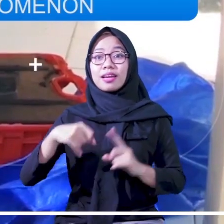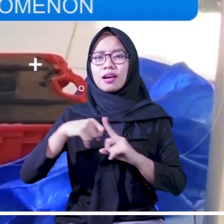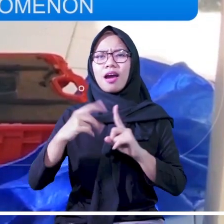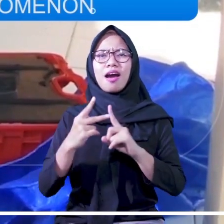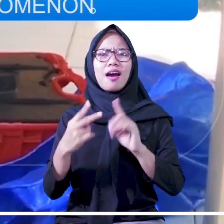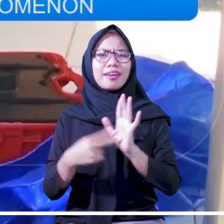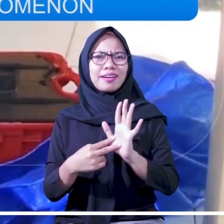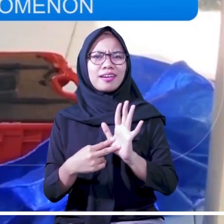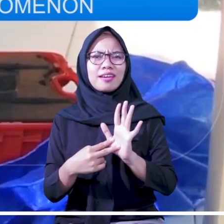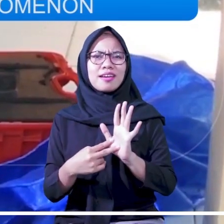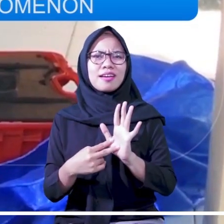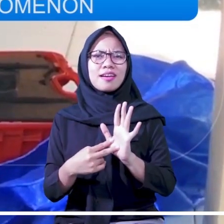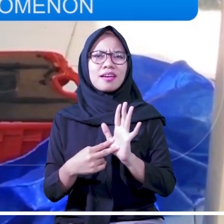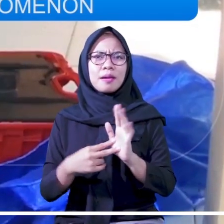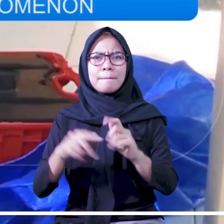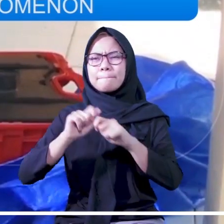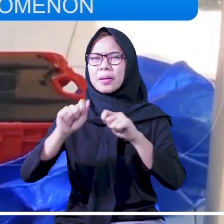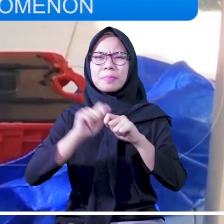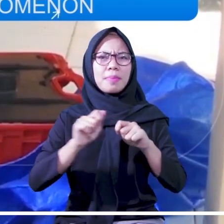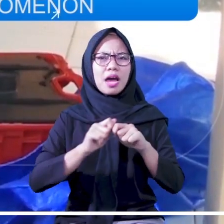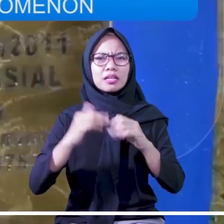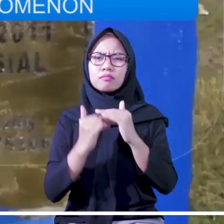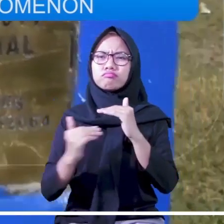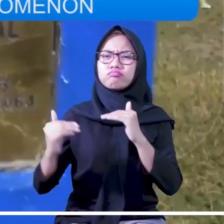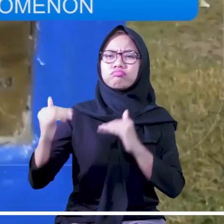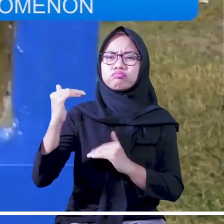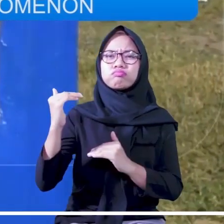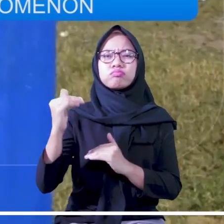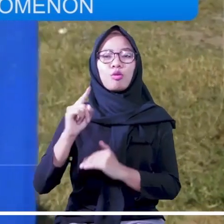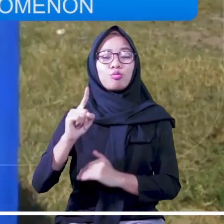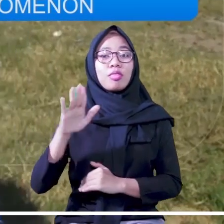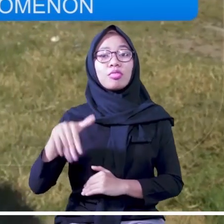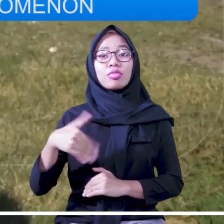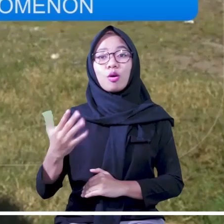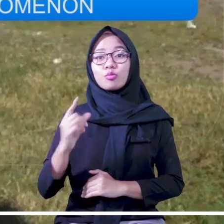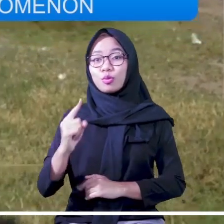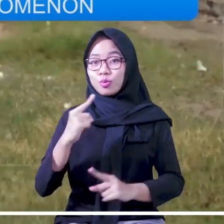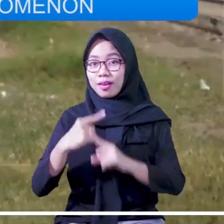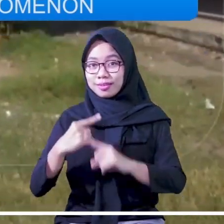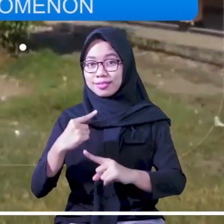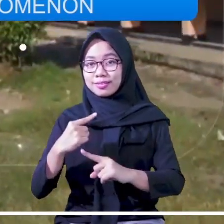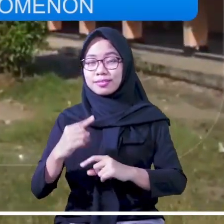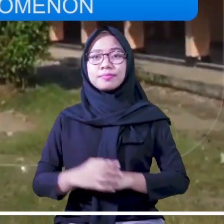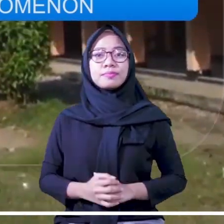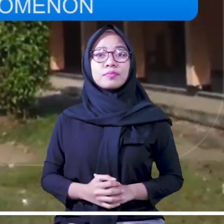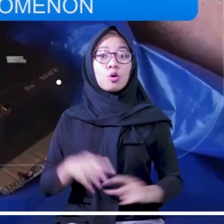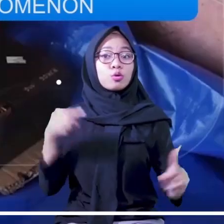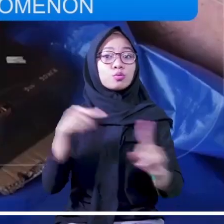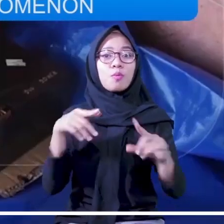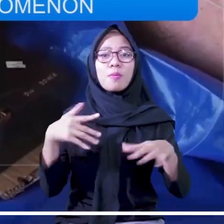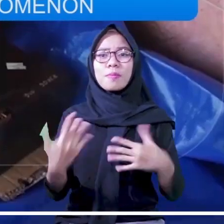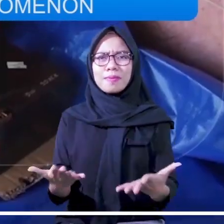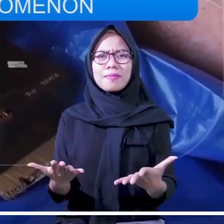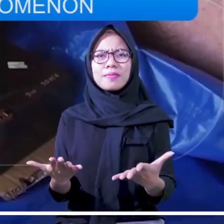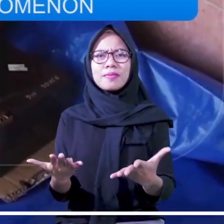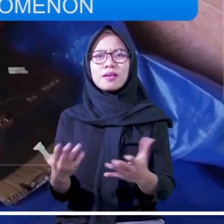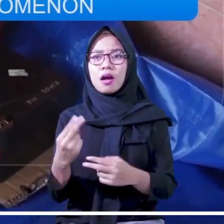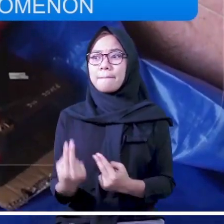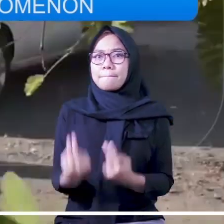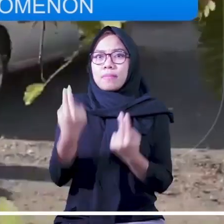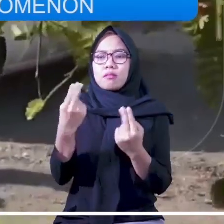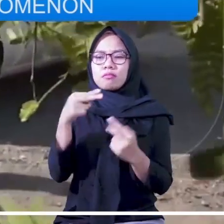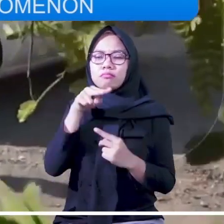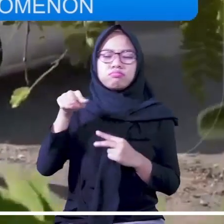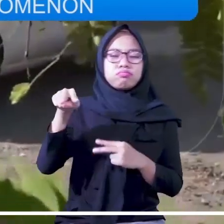conducted every 5 years for JKHN pillars. In specific regions that are prone to geodynamic phenomena,